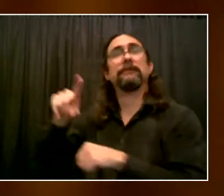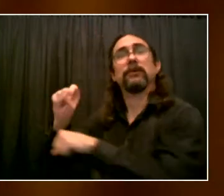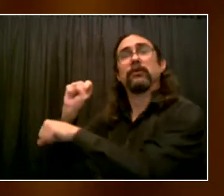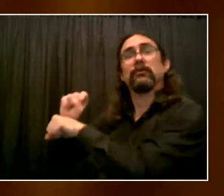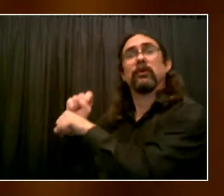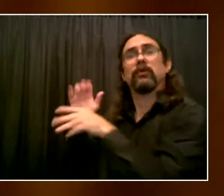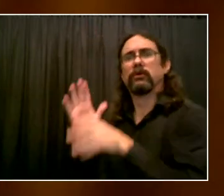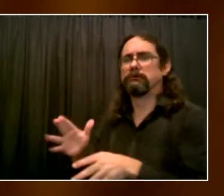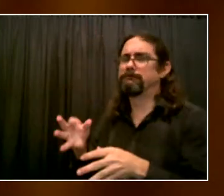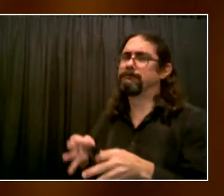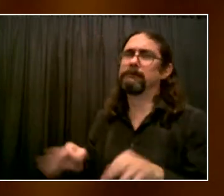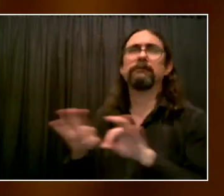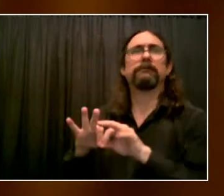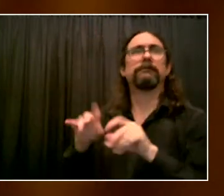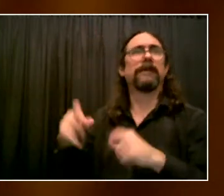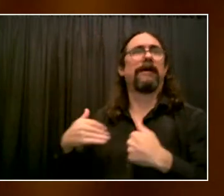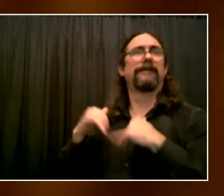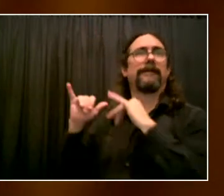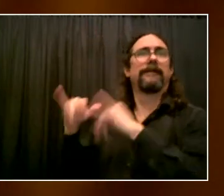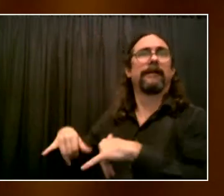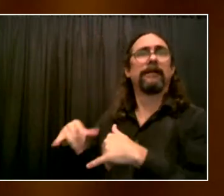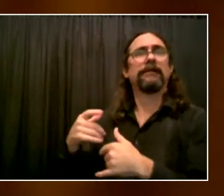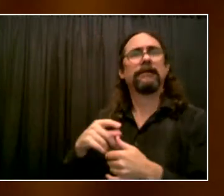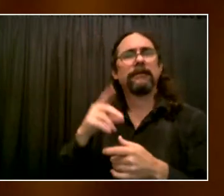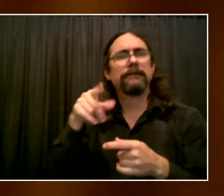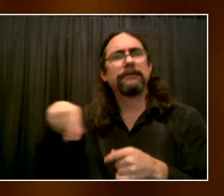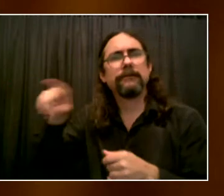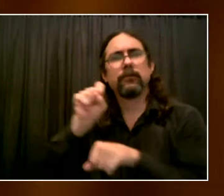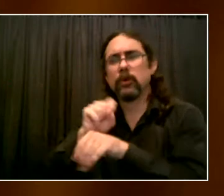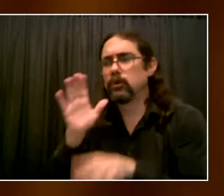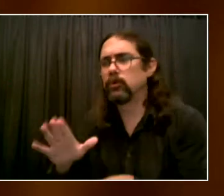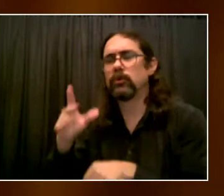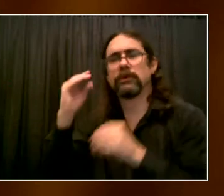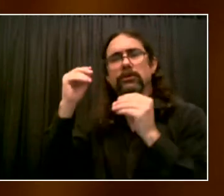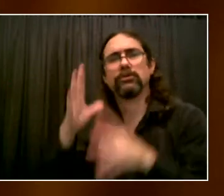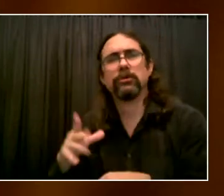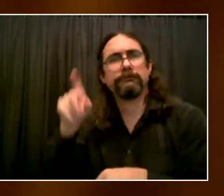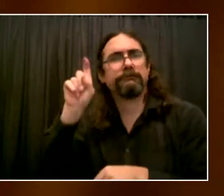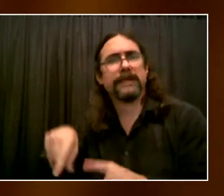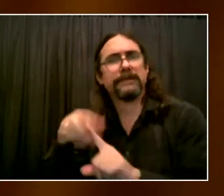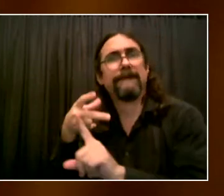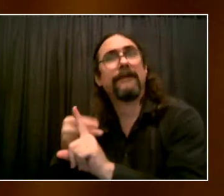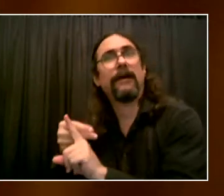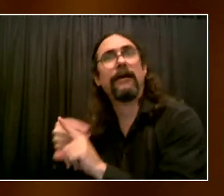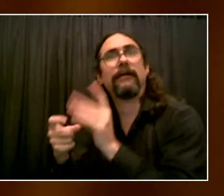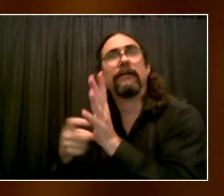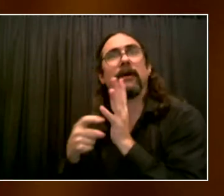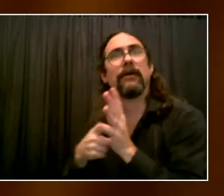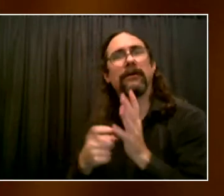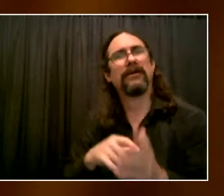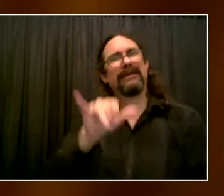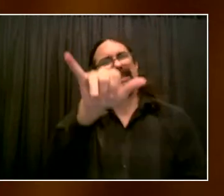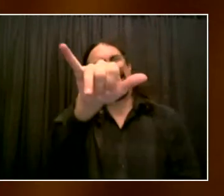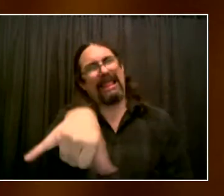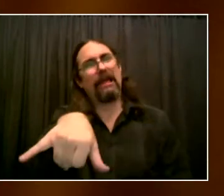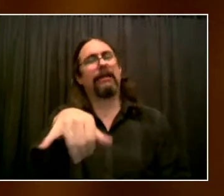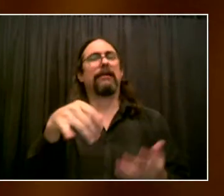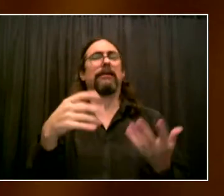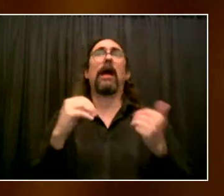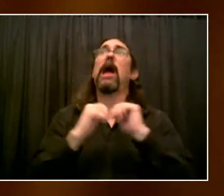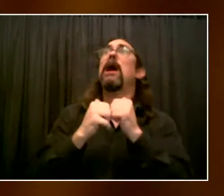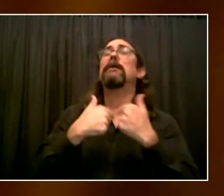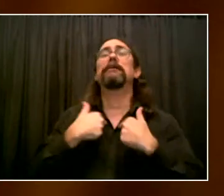This is how we have to do it. And we do have to do it. It's the only way we're going to beat this